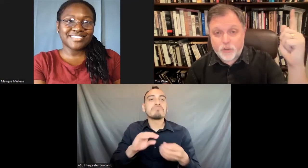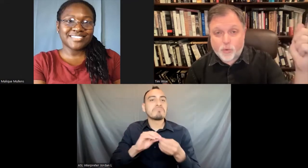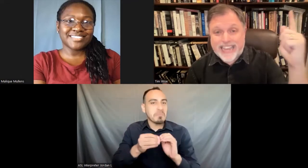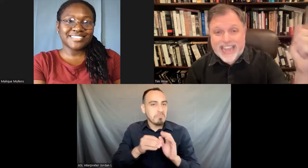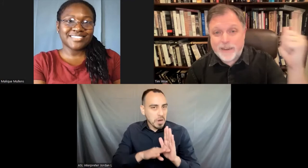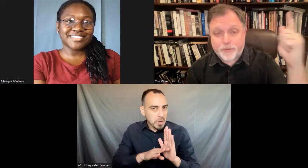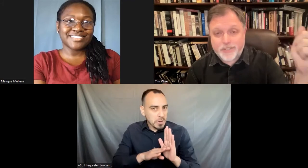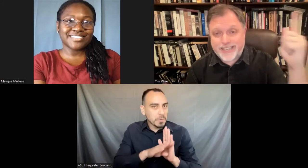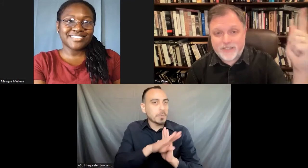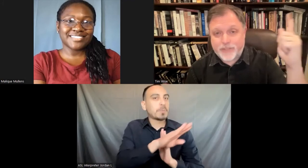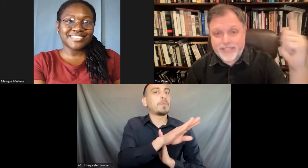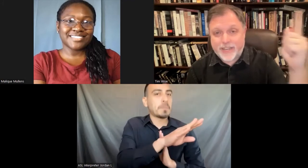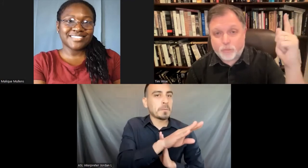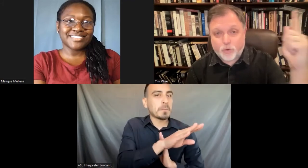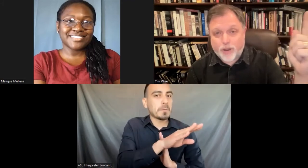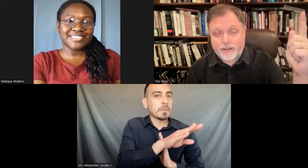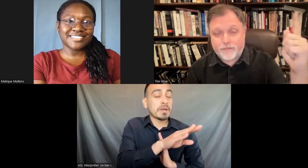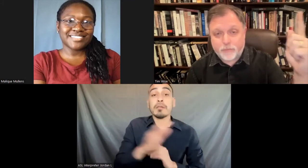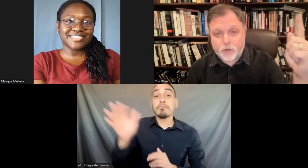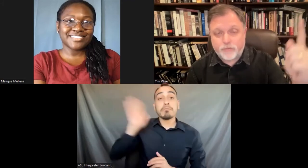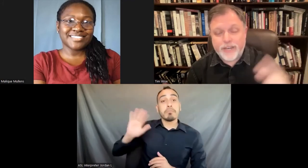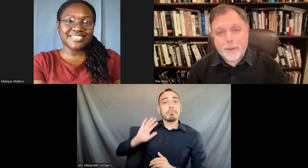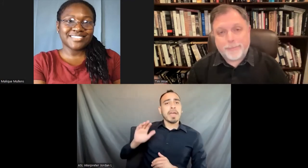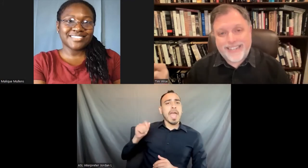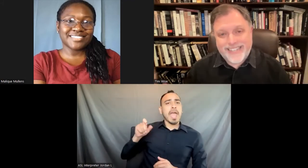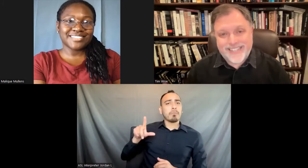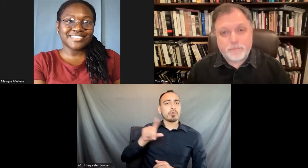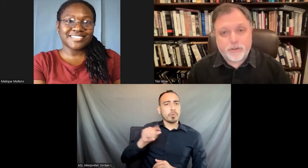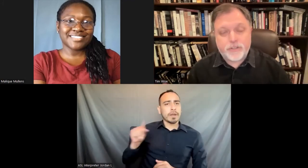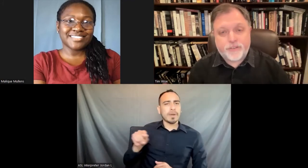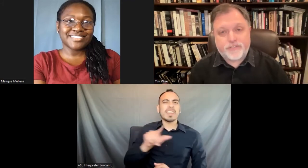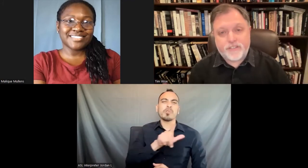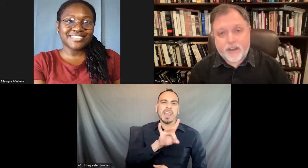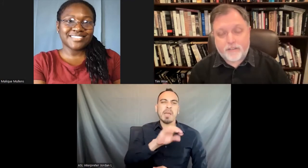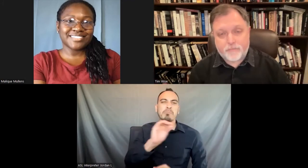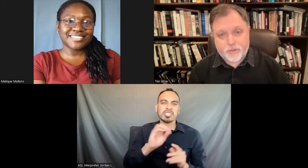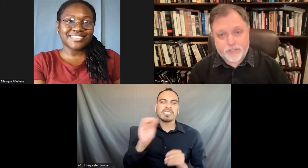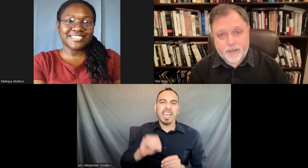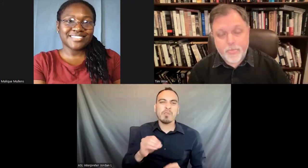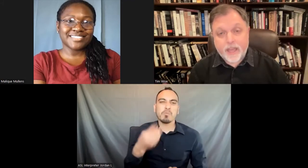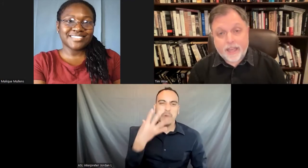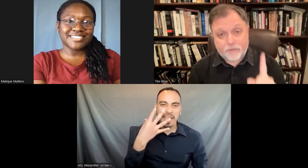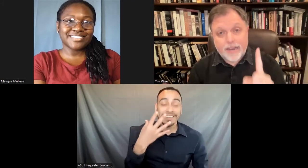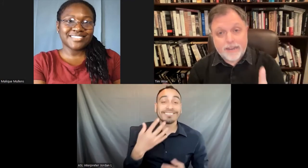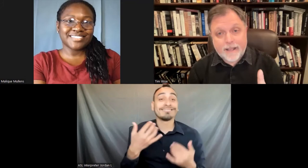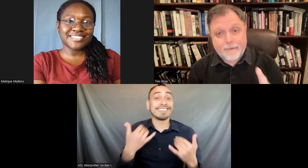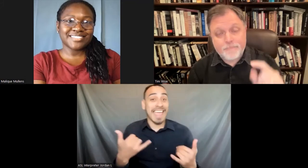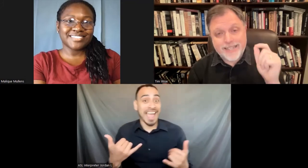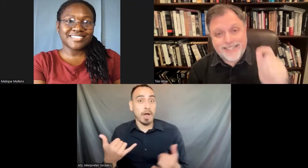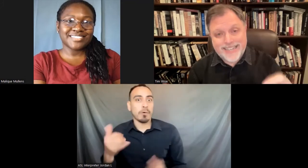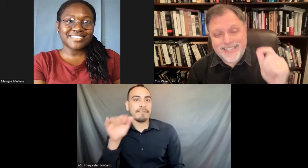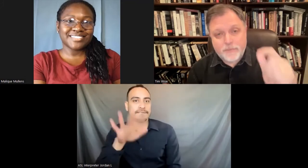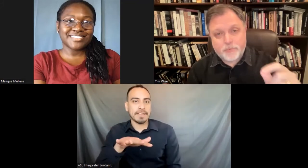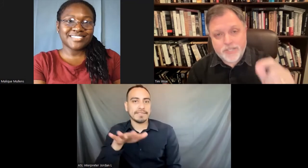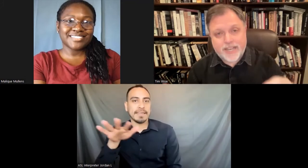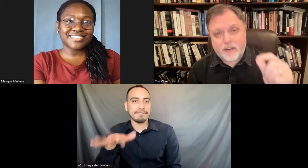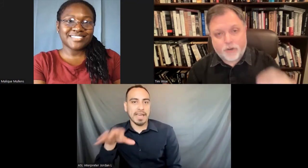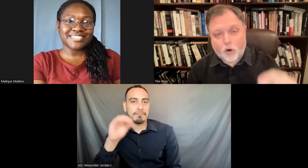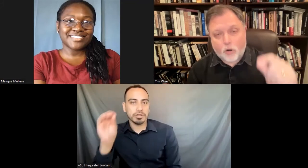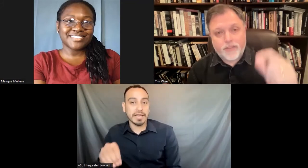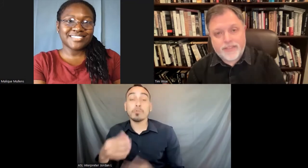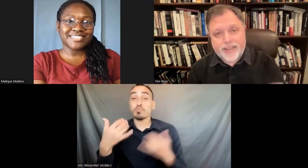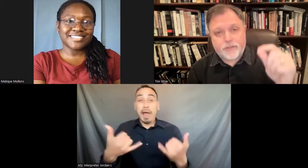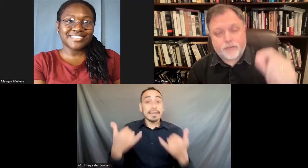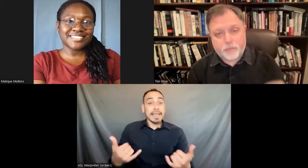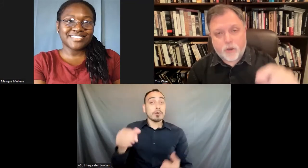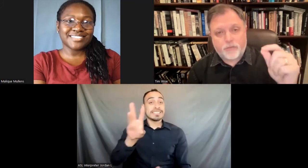2020, 28% of the dead were white from COVID. By December, it's 55%. And right now, 60% of